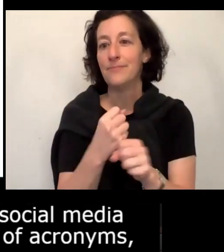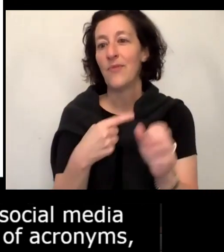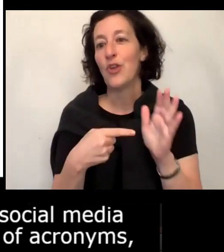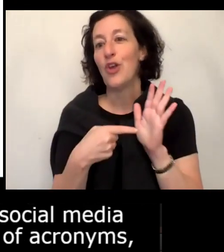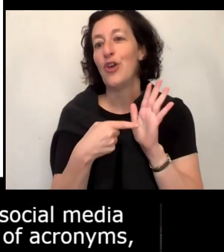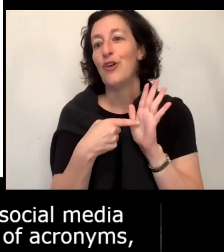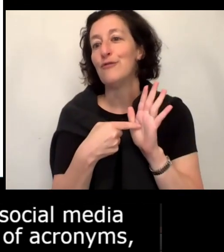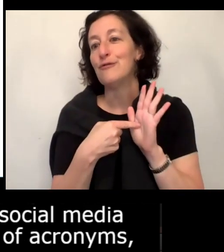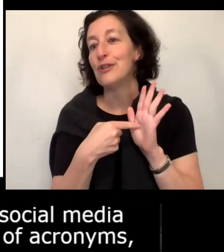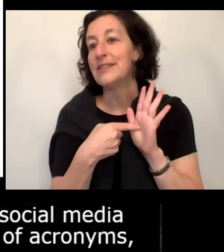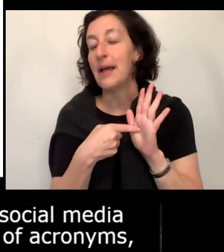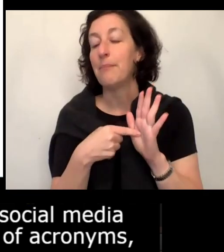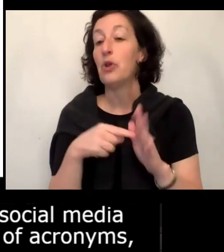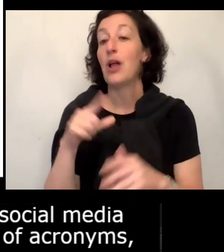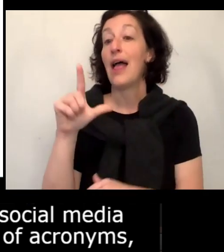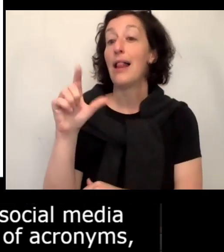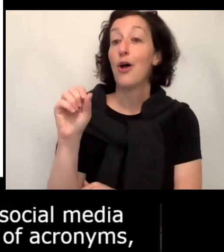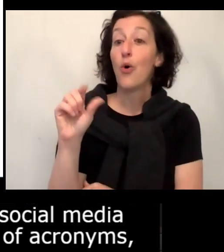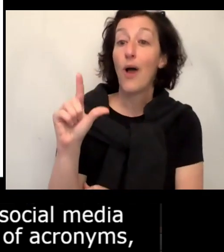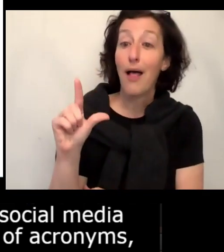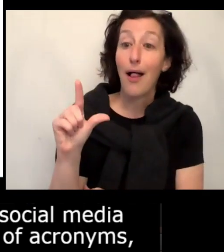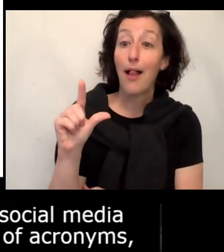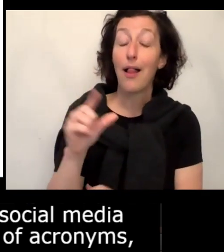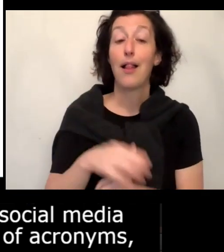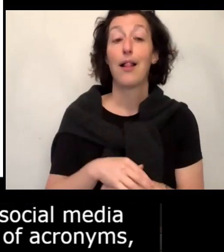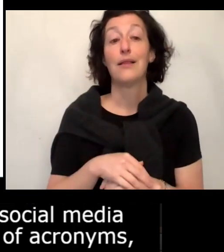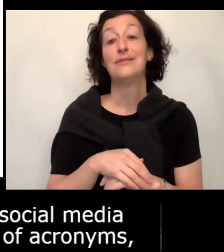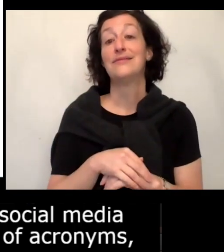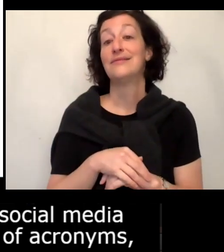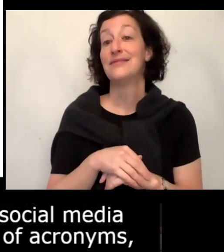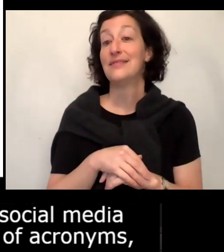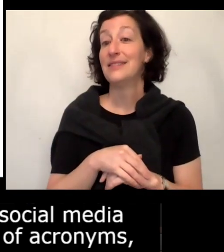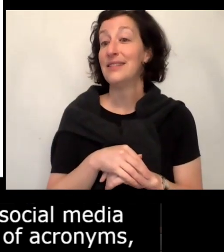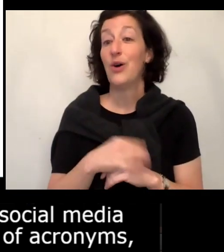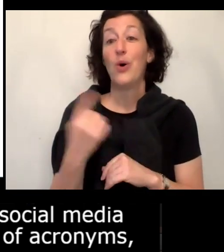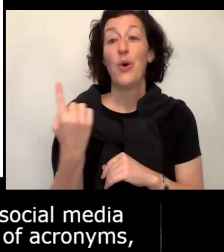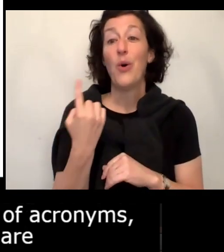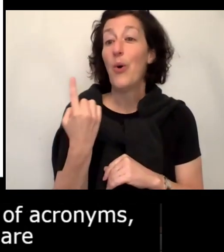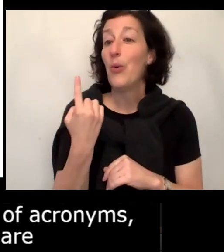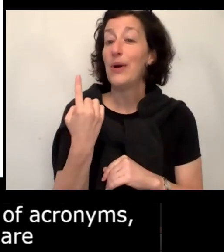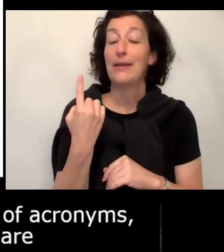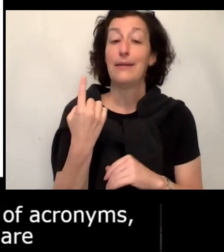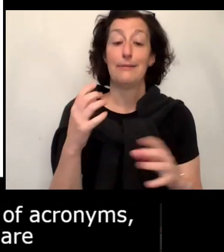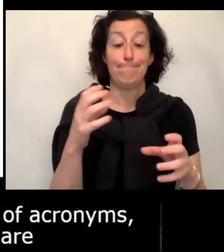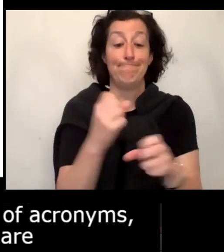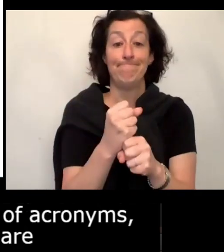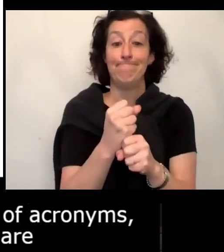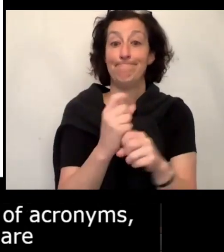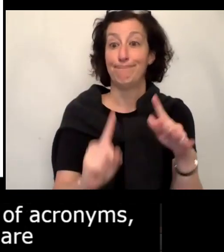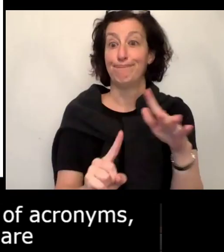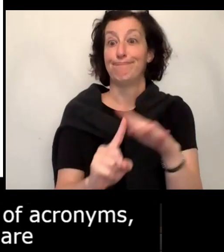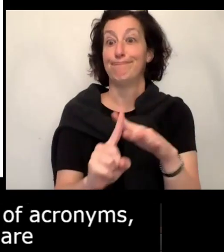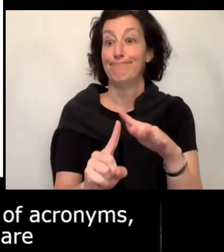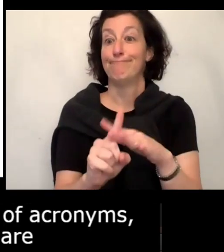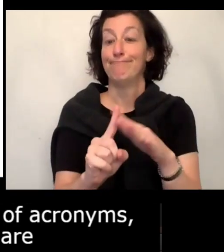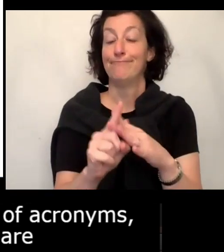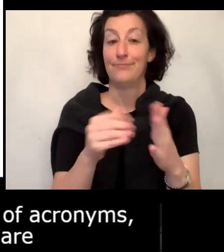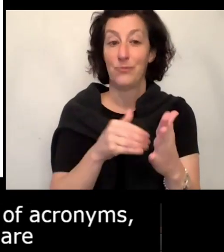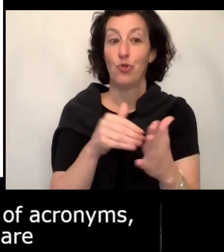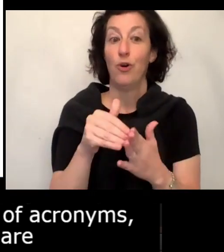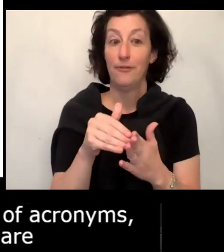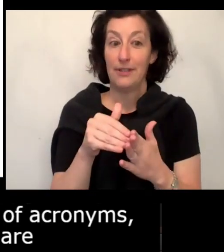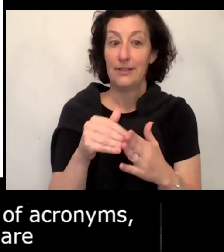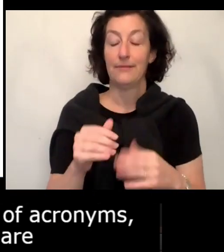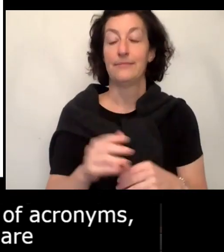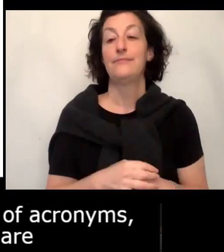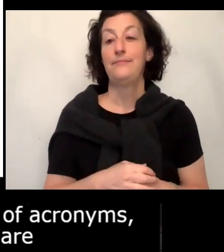and acronyms are constantly coming up as well, whether